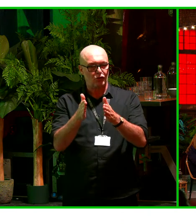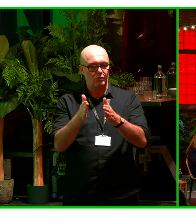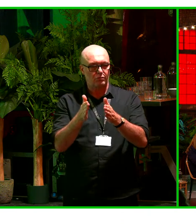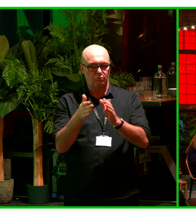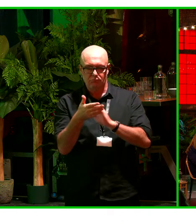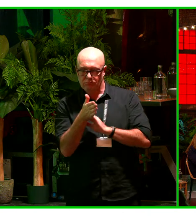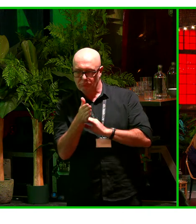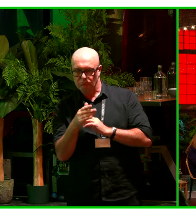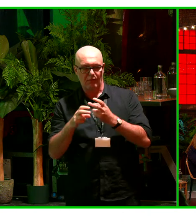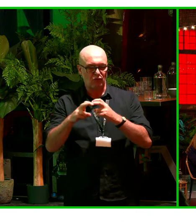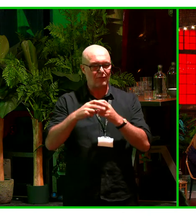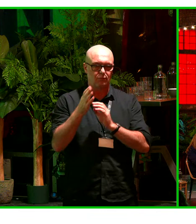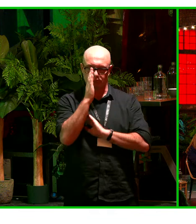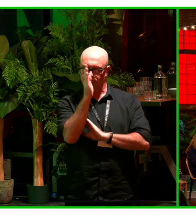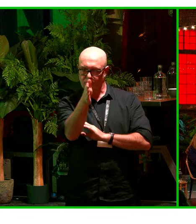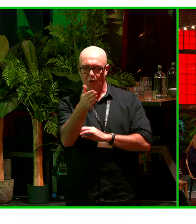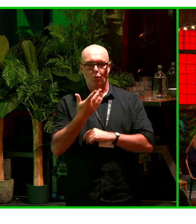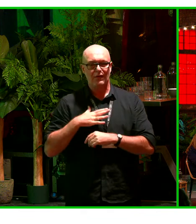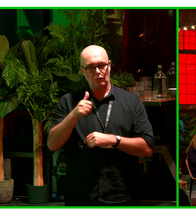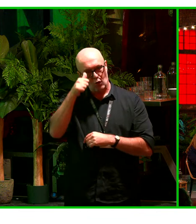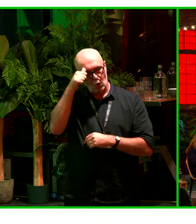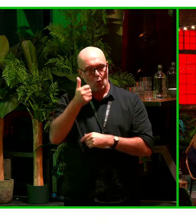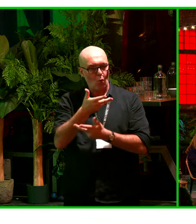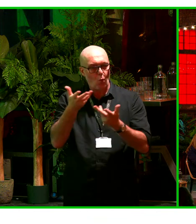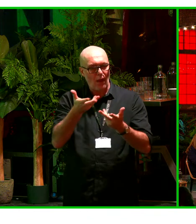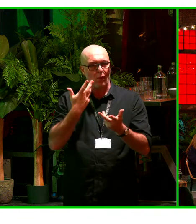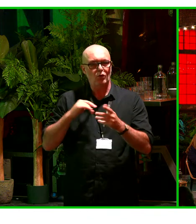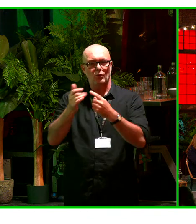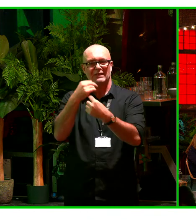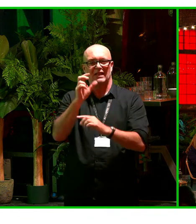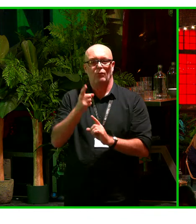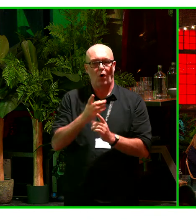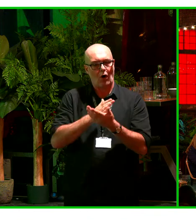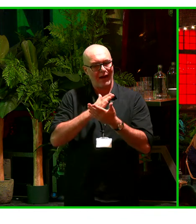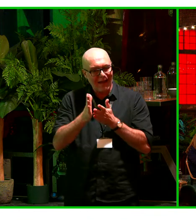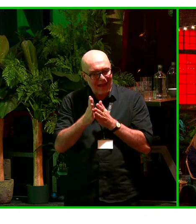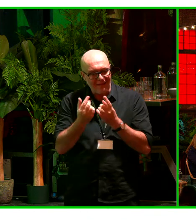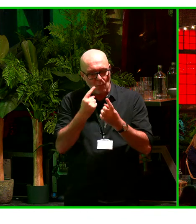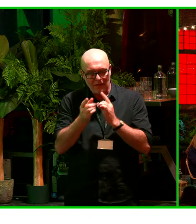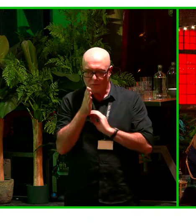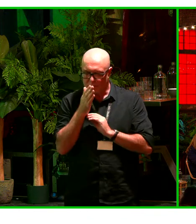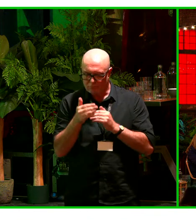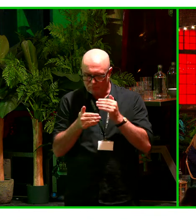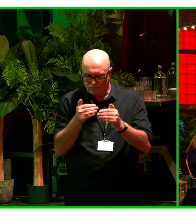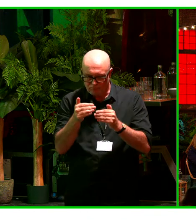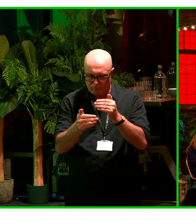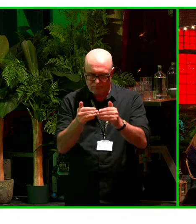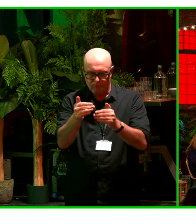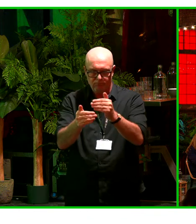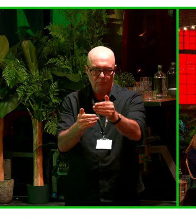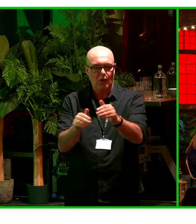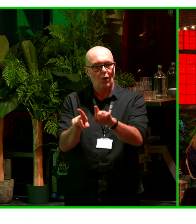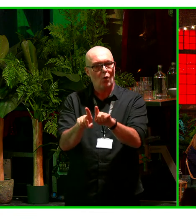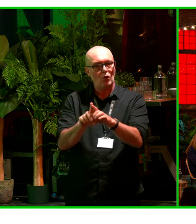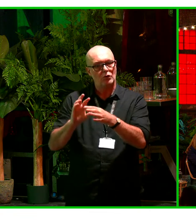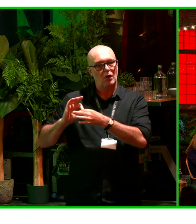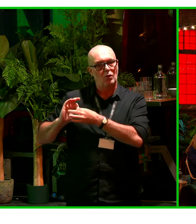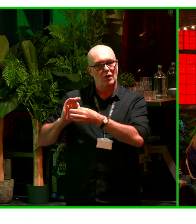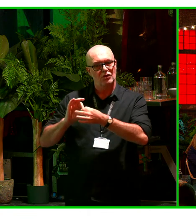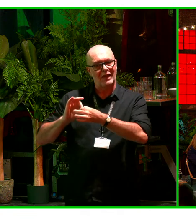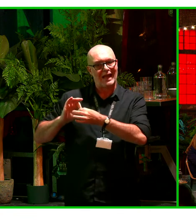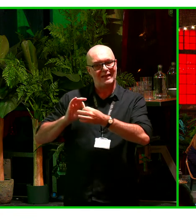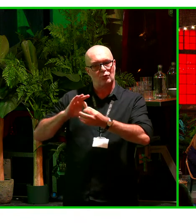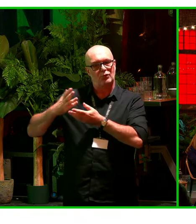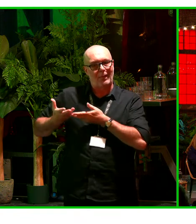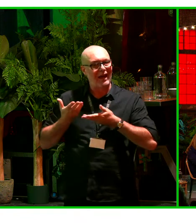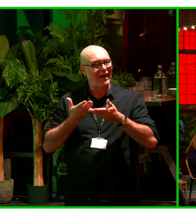as to what the actions are, what we're likely to see, and then I'll actually allow the supply chains and the other parties all